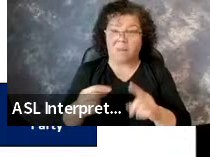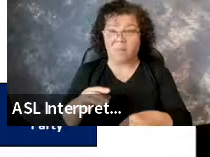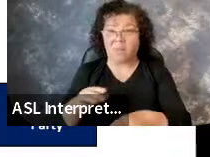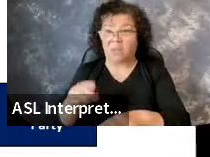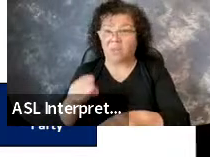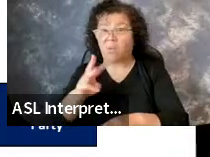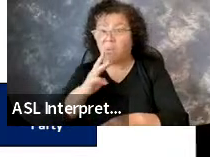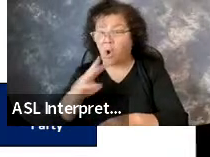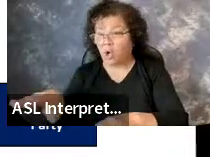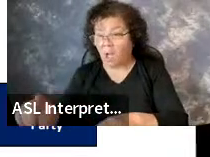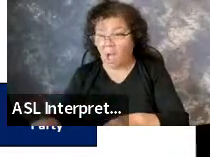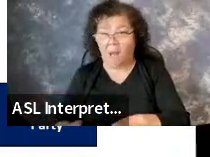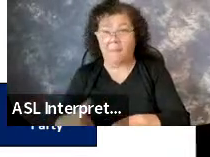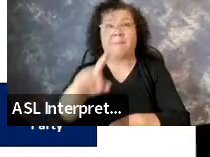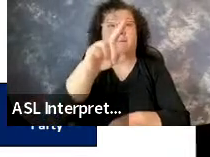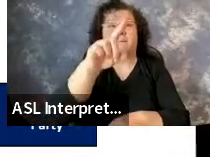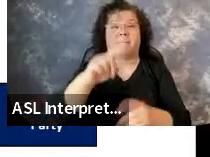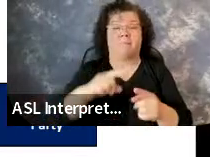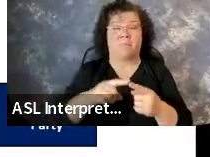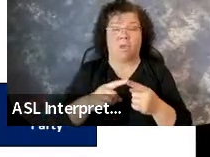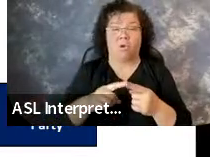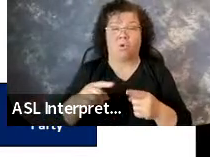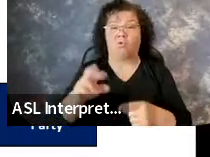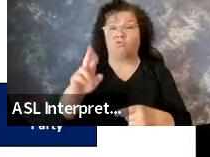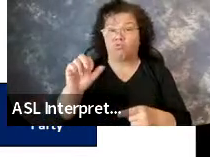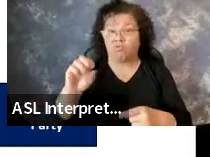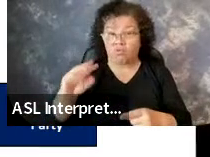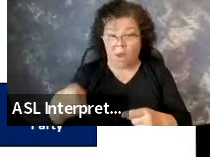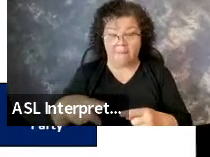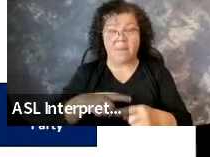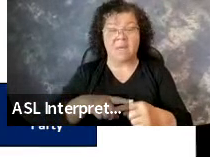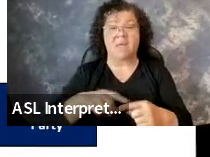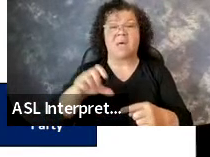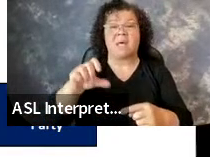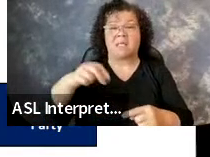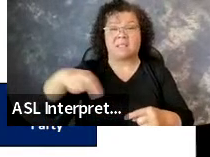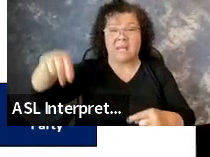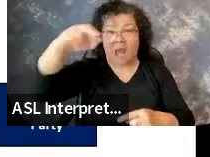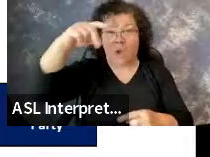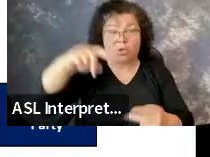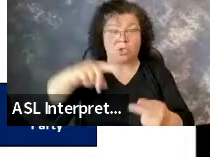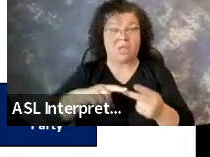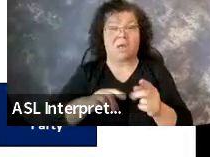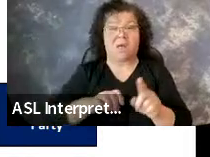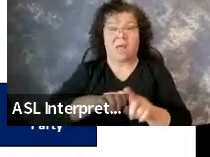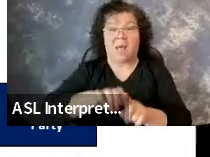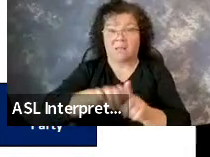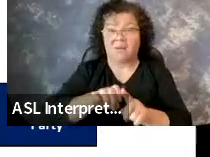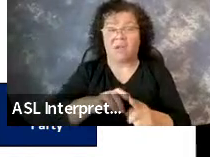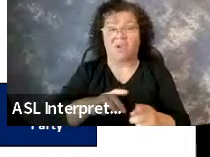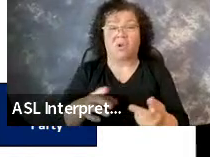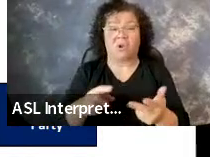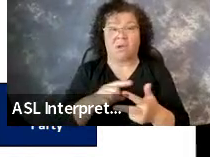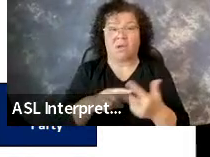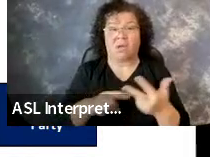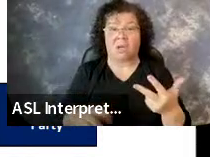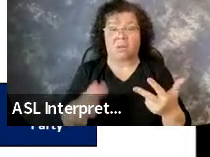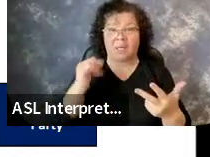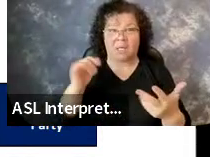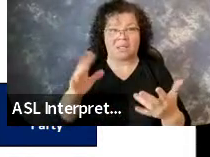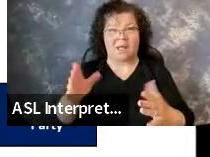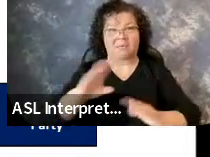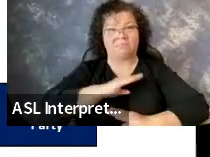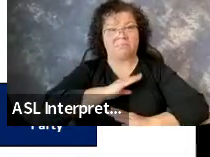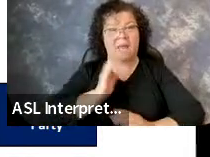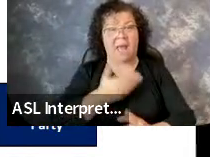see an elevator, and stairs for those of us who like to take the stairs as a way to meet our fitness